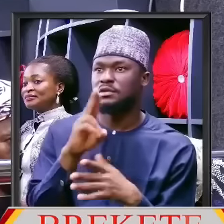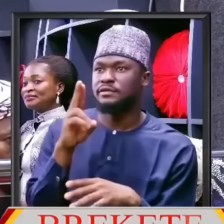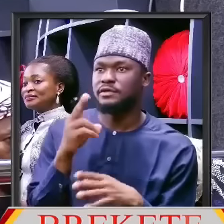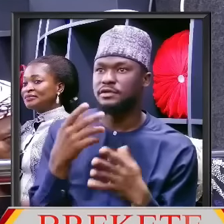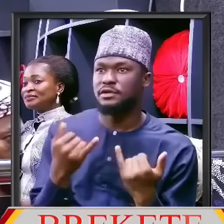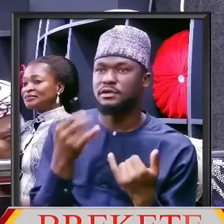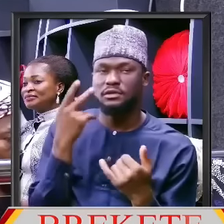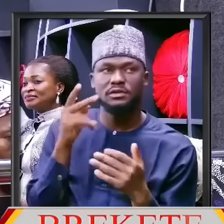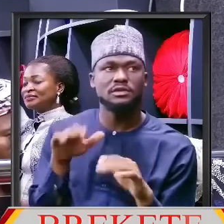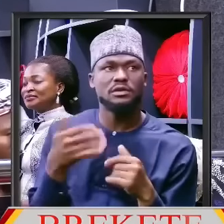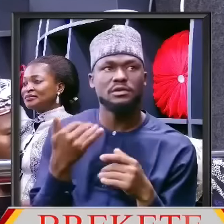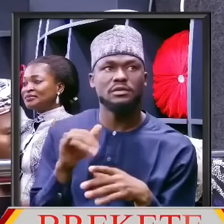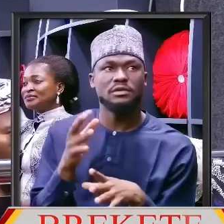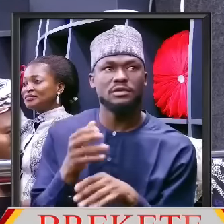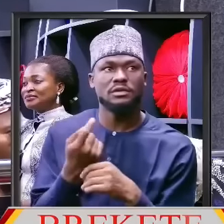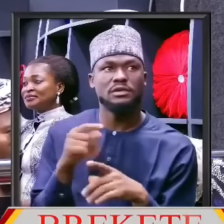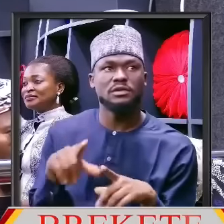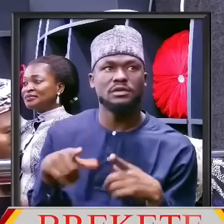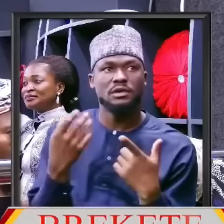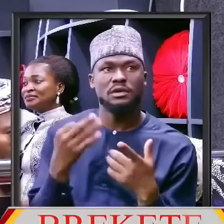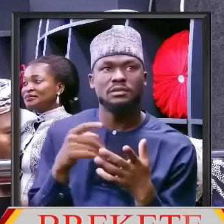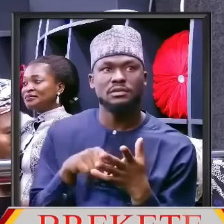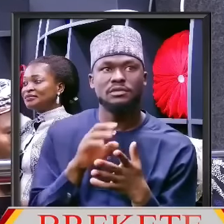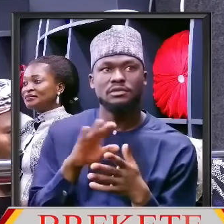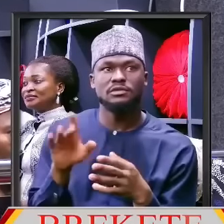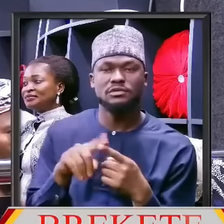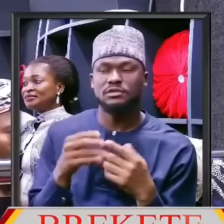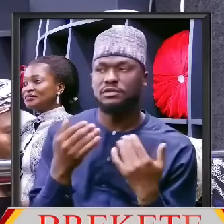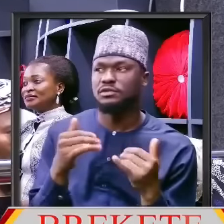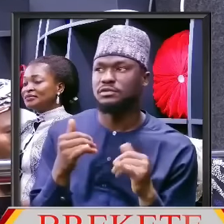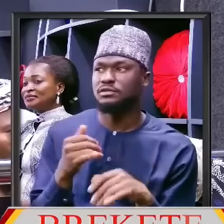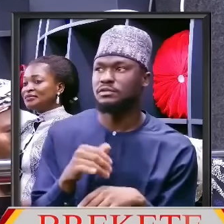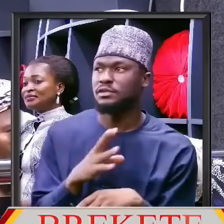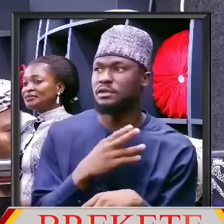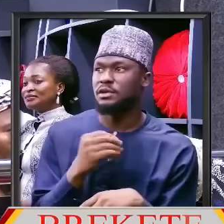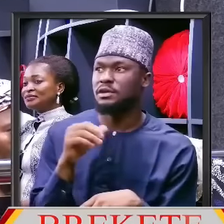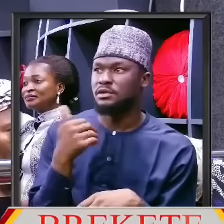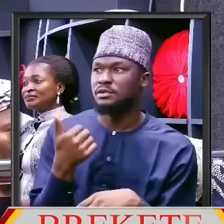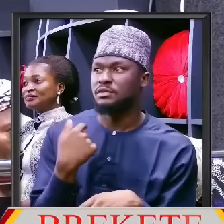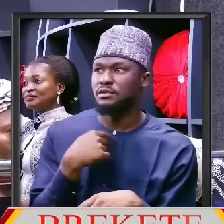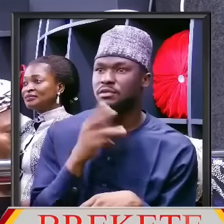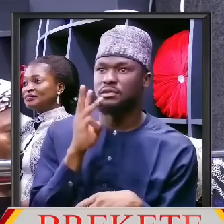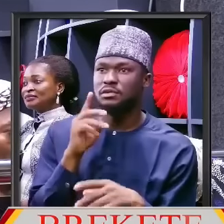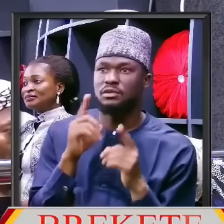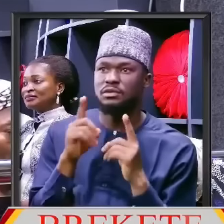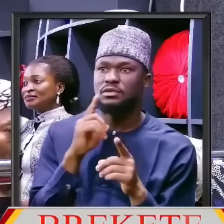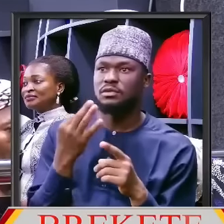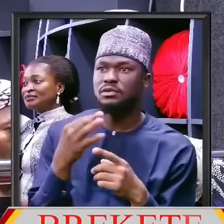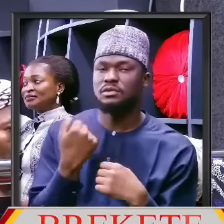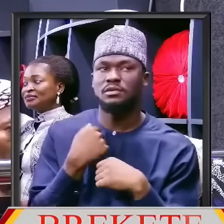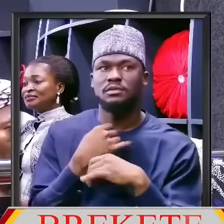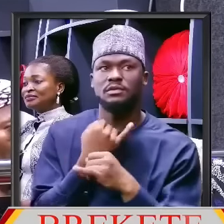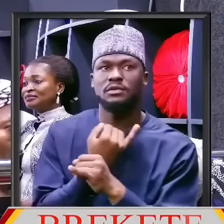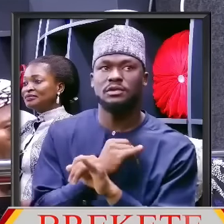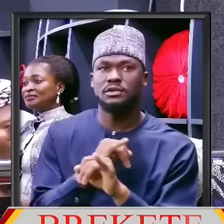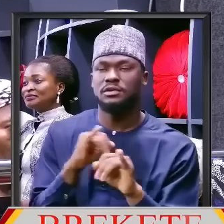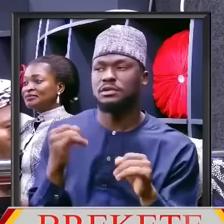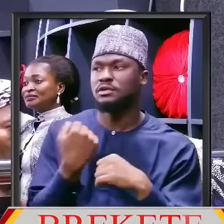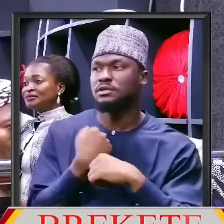the life of these children they play at this level, and no tomorrow problems. We go they talk of insecurity.